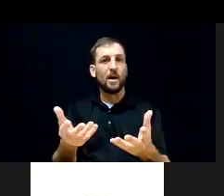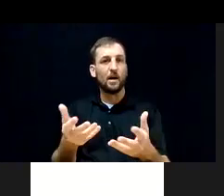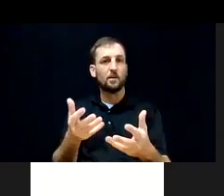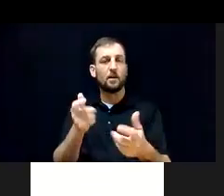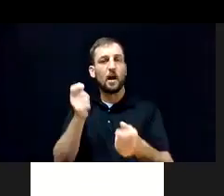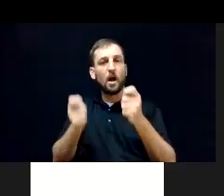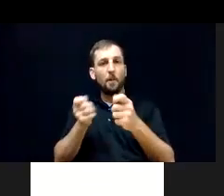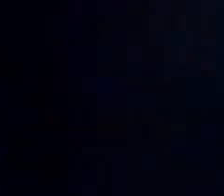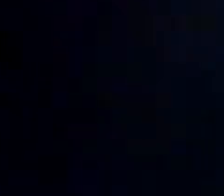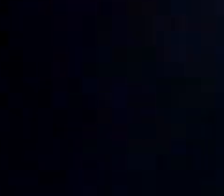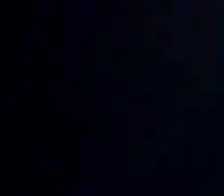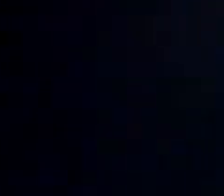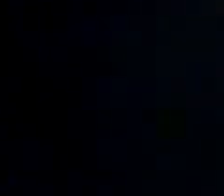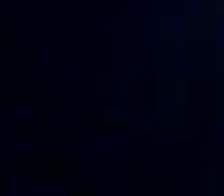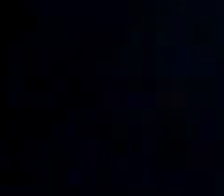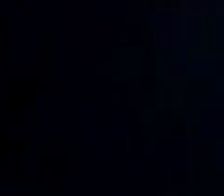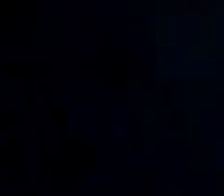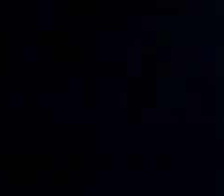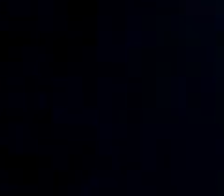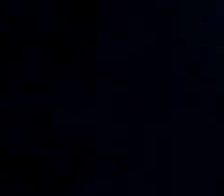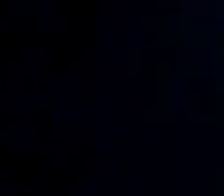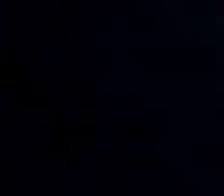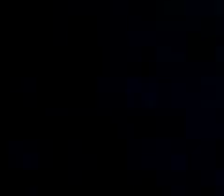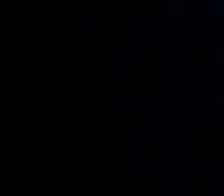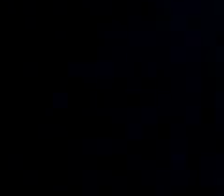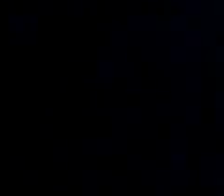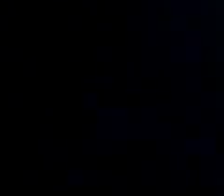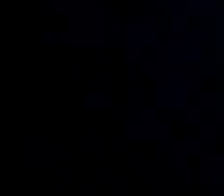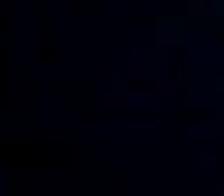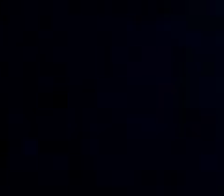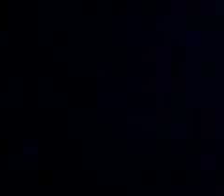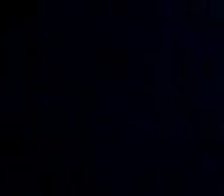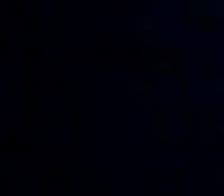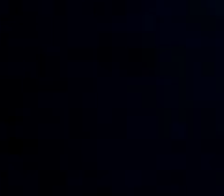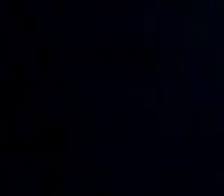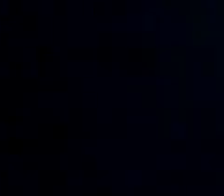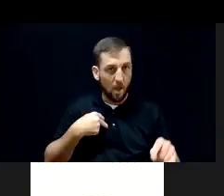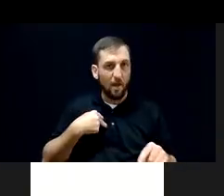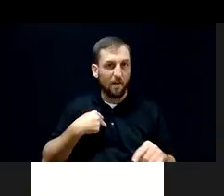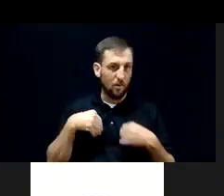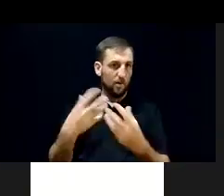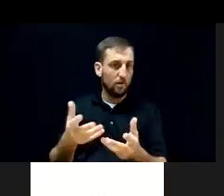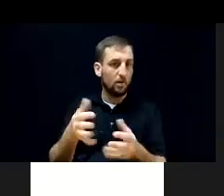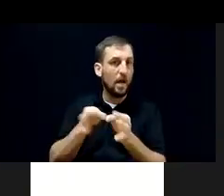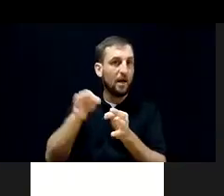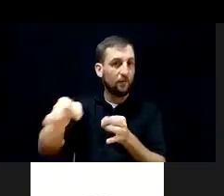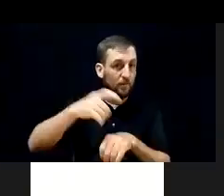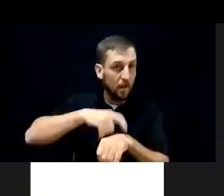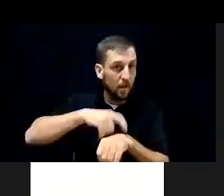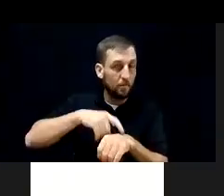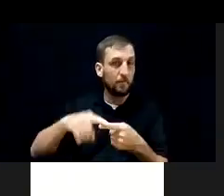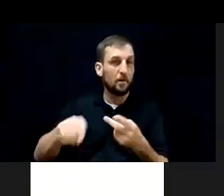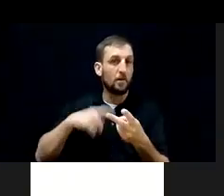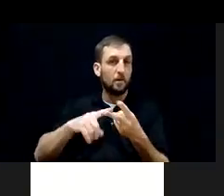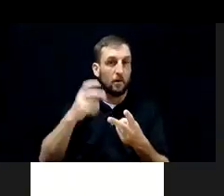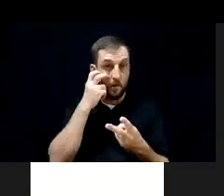case-by-case disabilities, but we do offer accommodations for extended time, visually impaired,